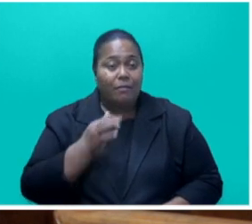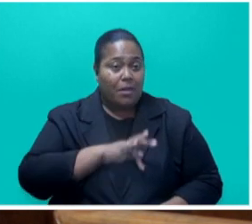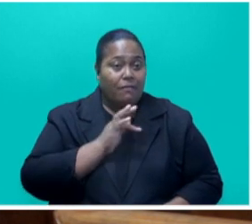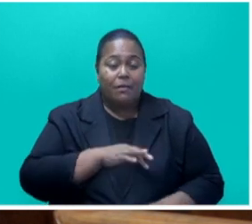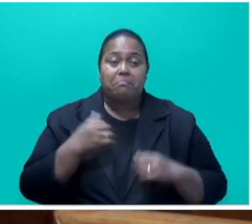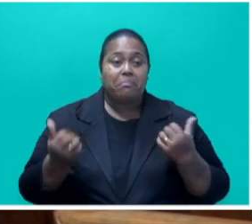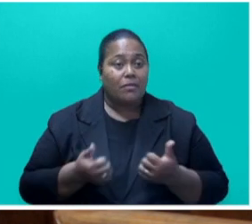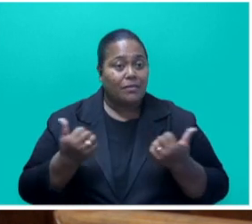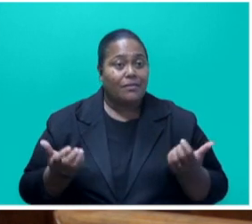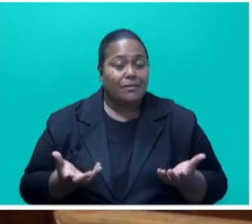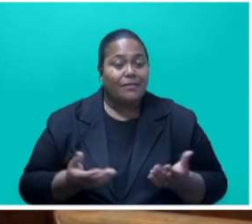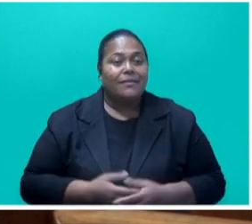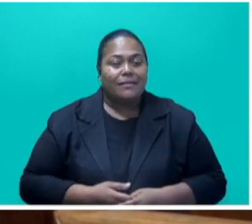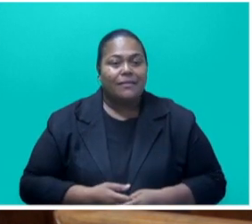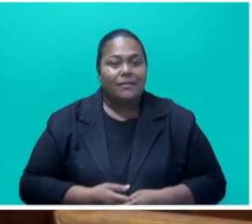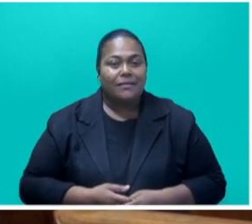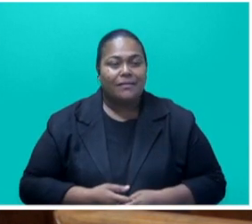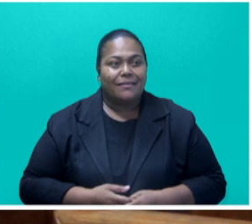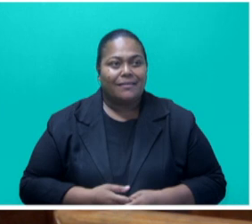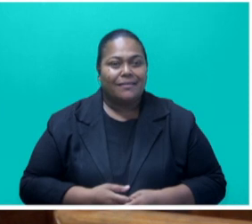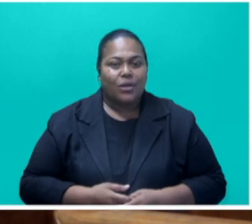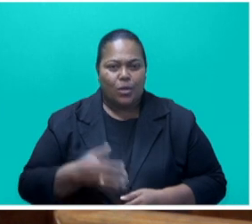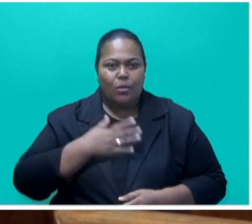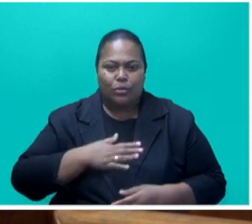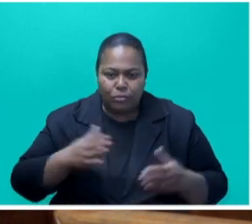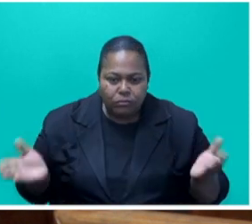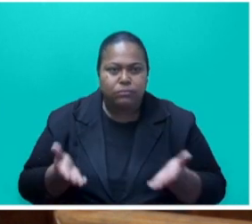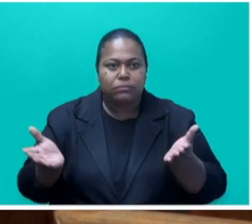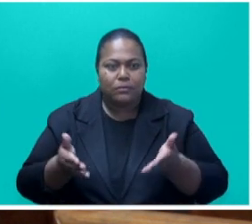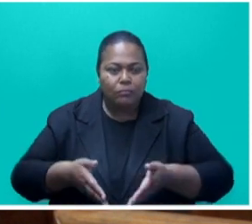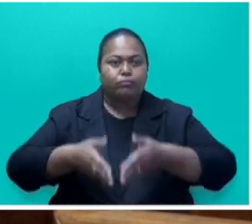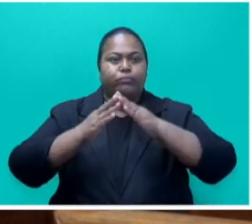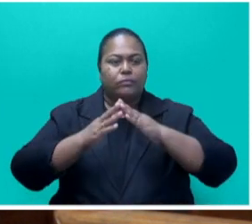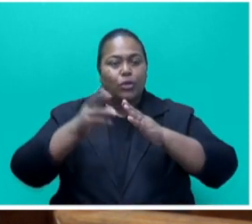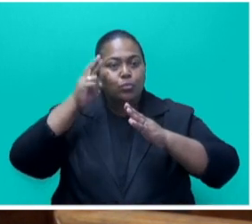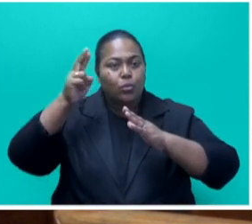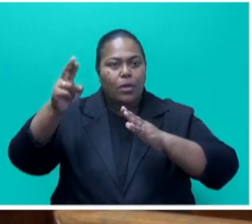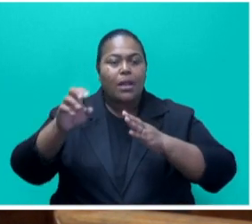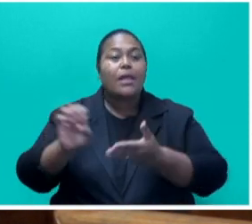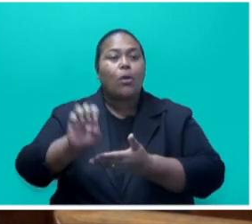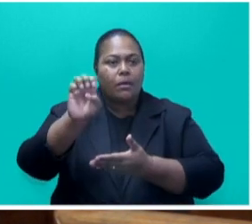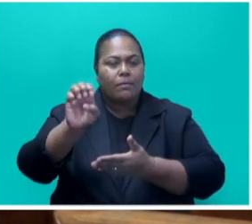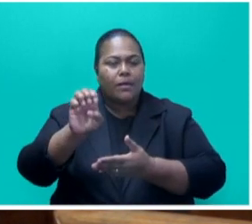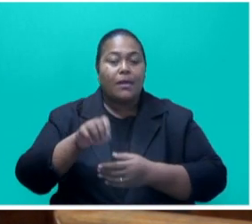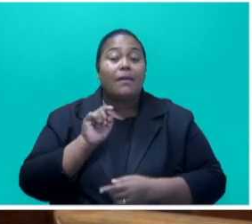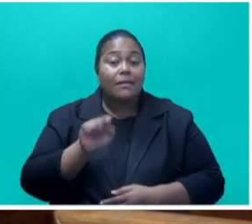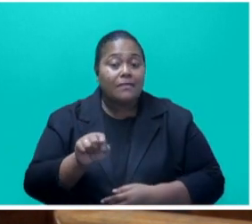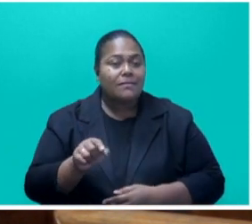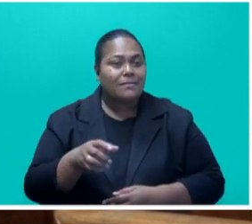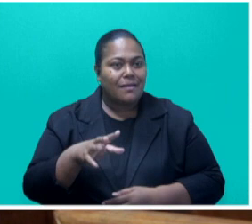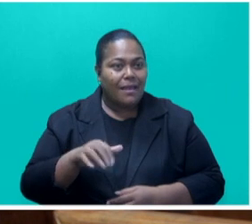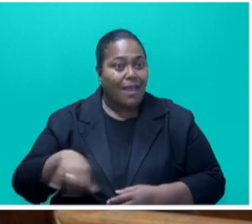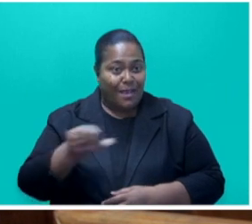to really activate the rural economy, which is probably one of the areas where I think both